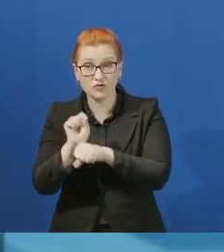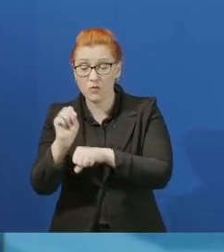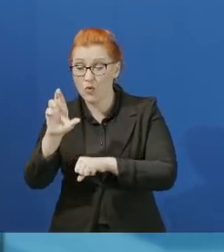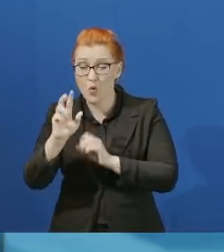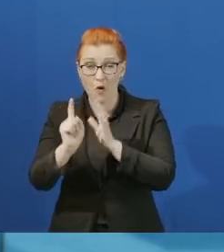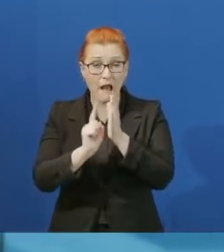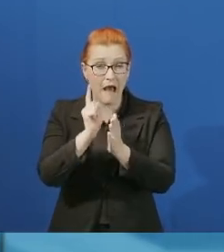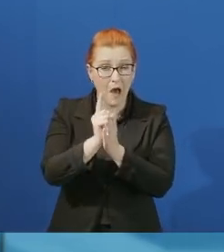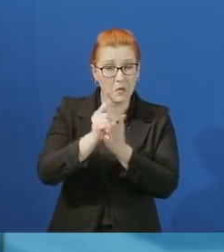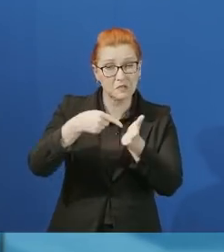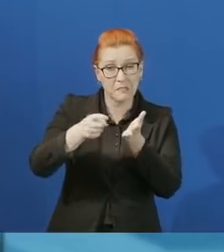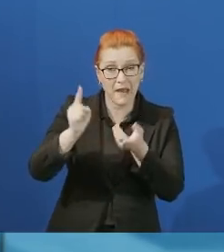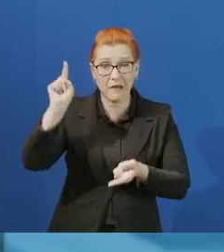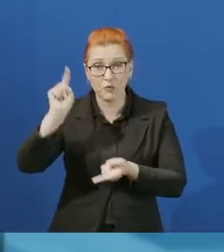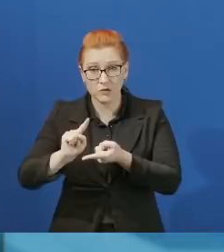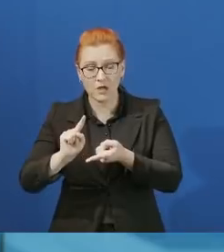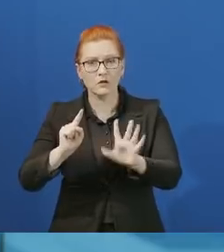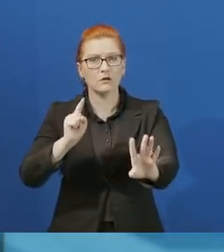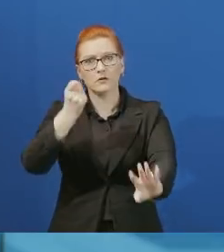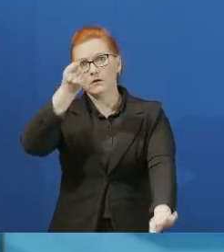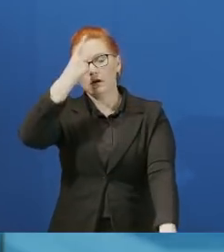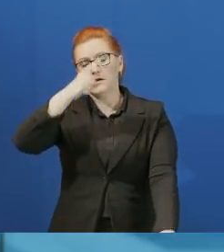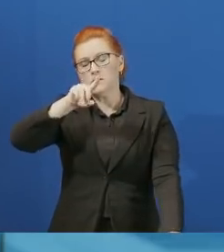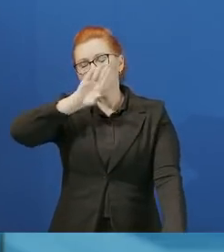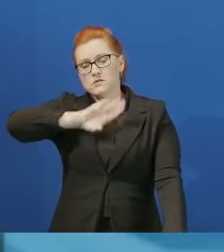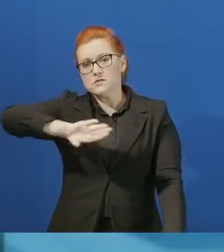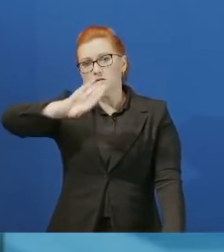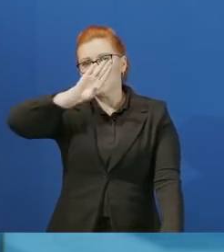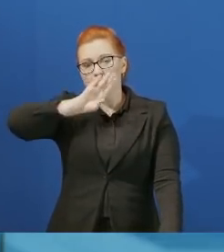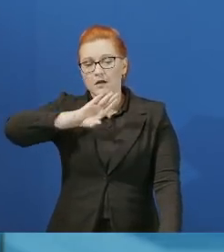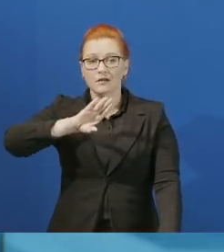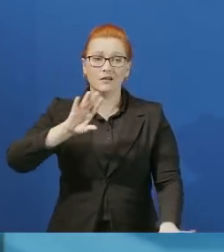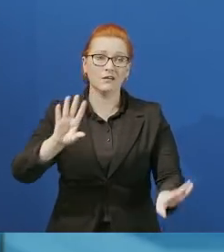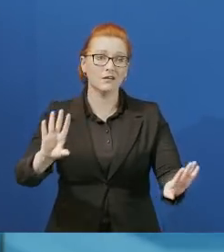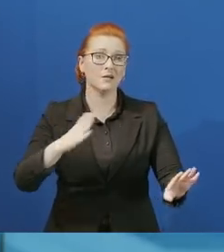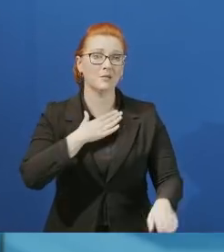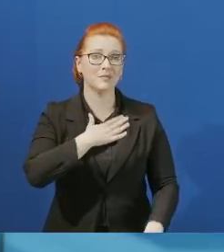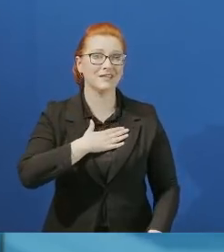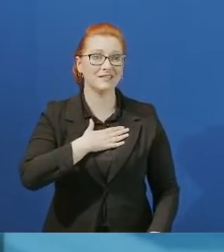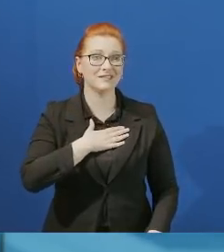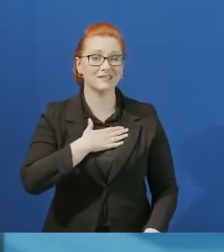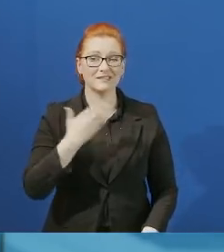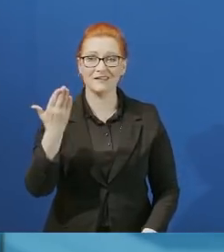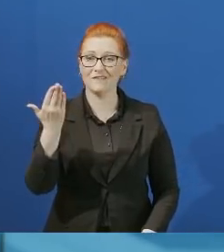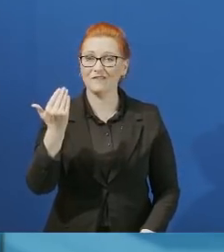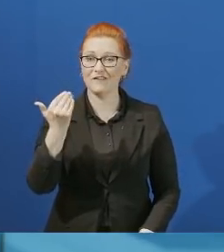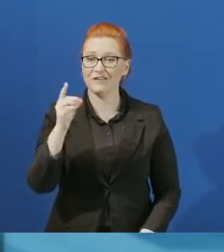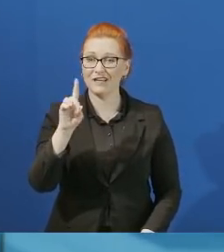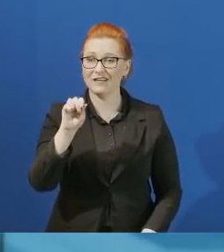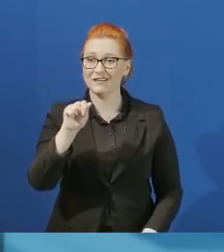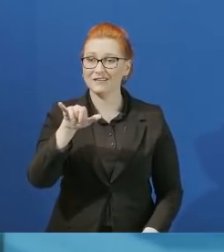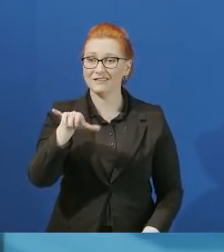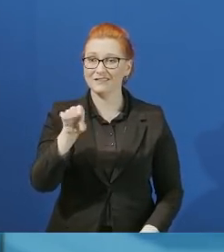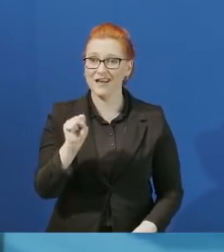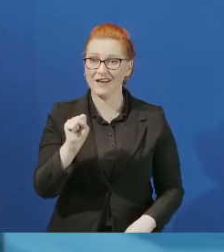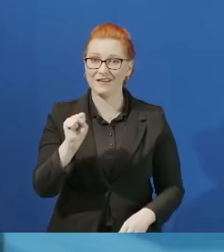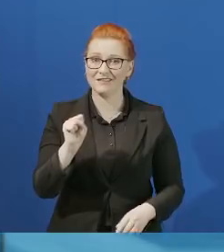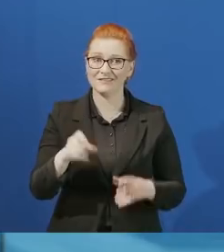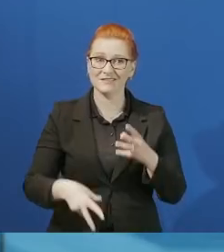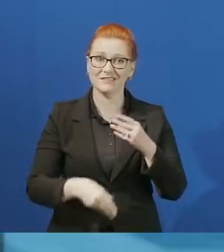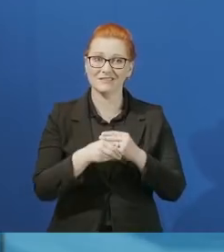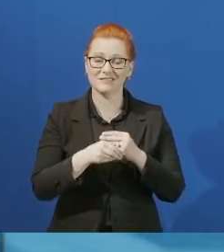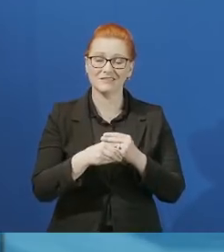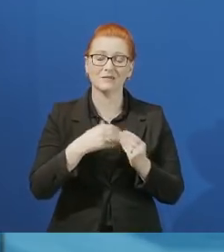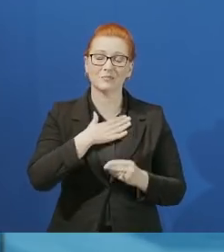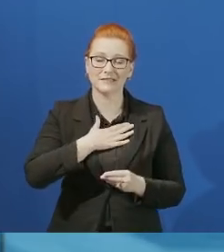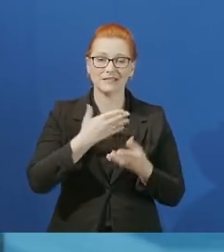in pay. It's 15 more days. I'm asking for some patience. Zach,